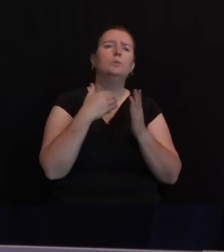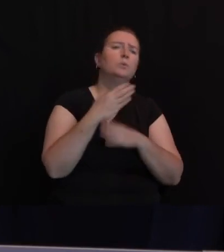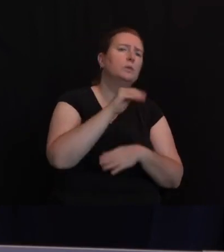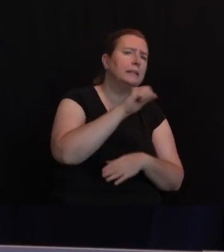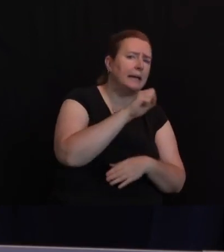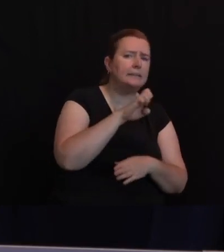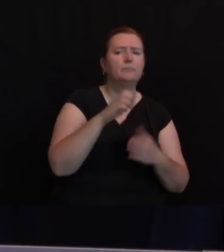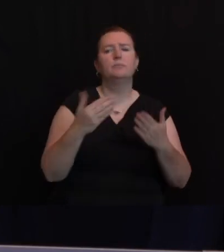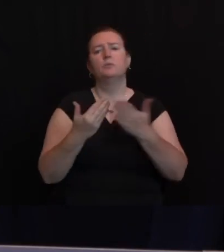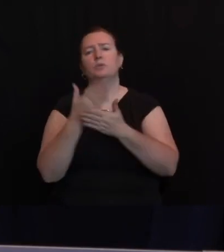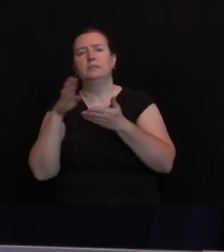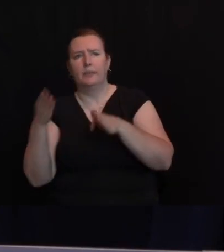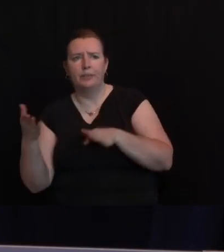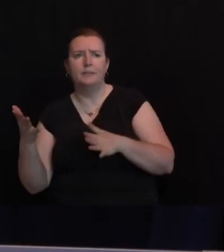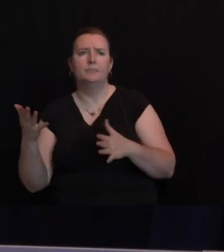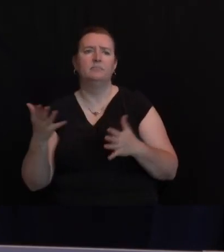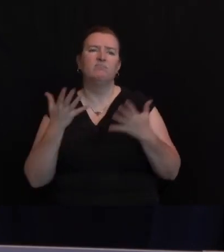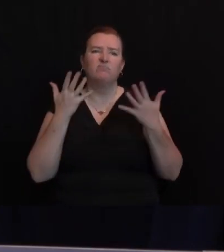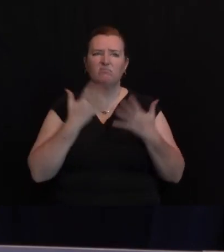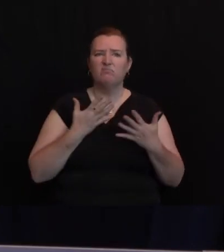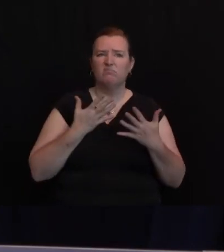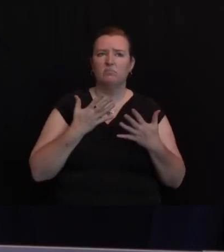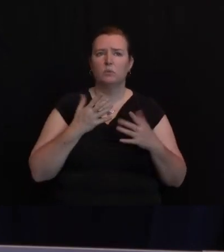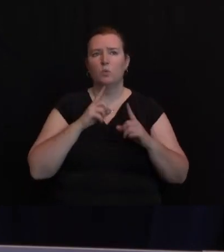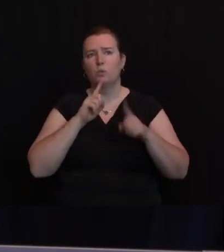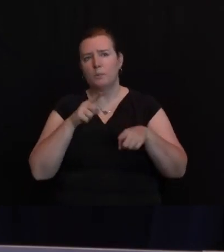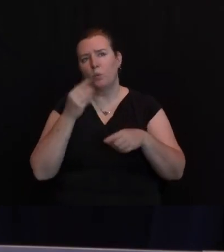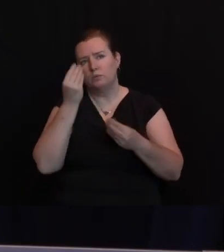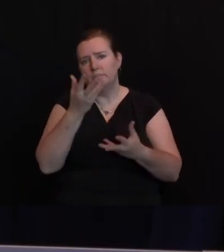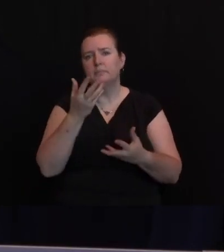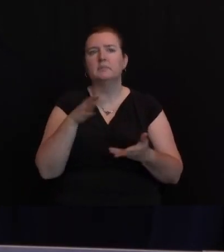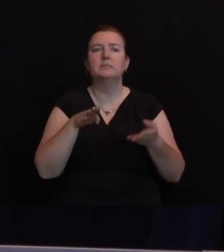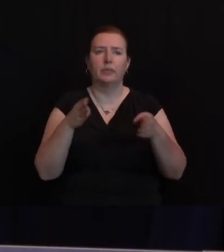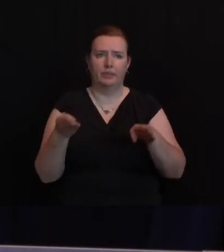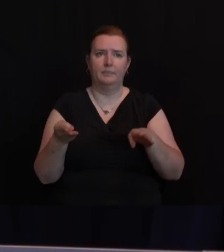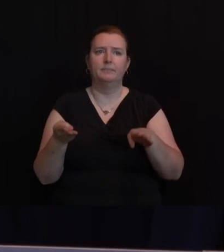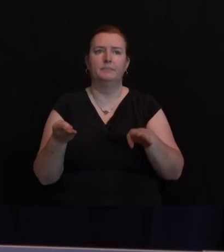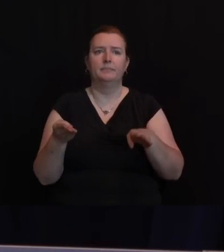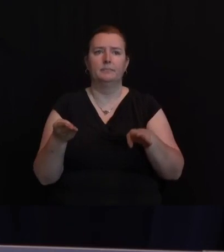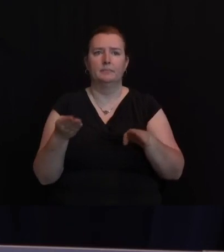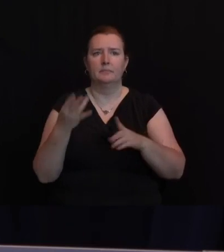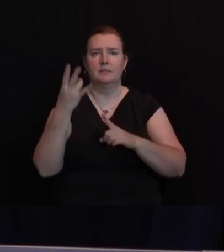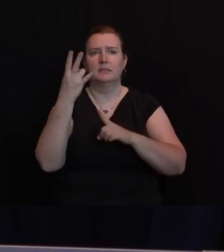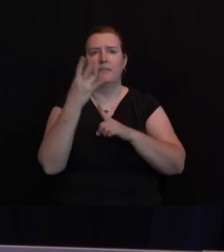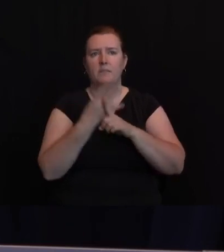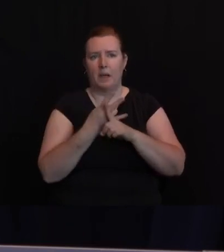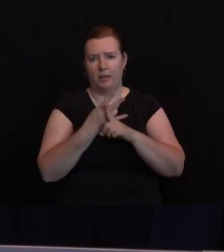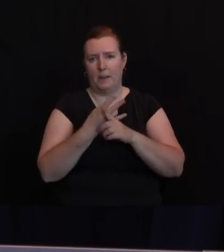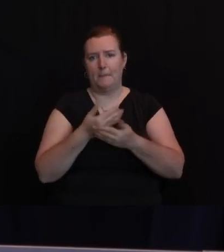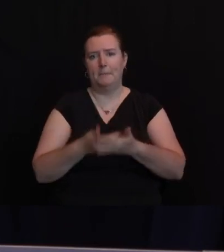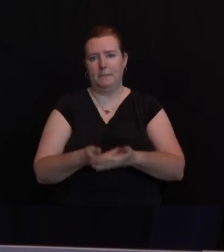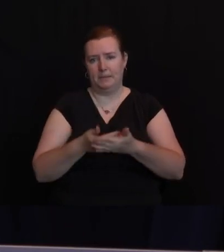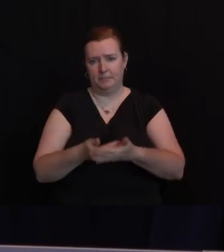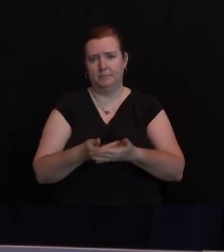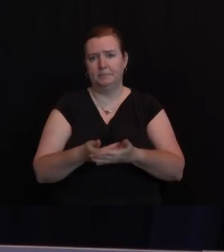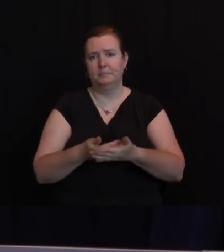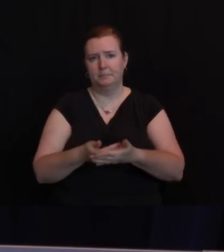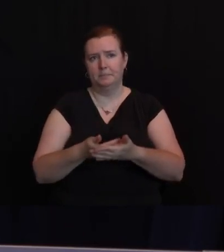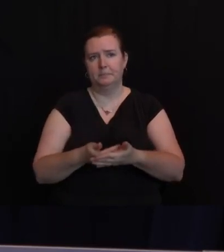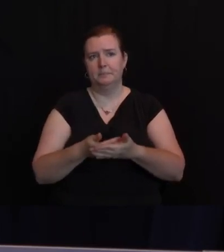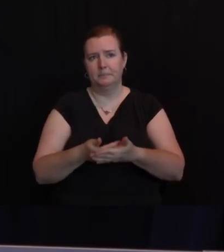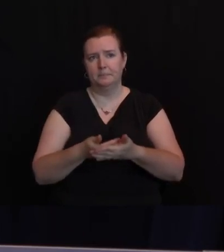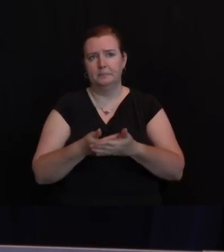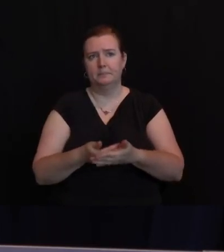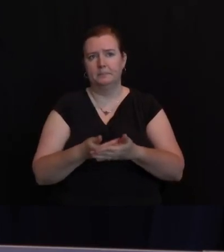today, we are reporting the death of a 7-month-old baby who, after death,